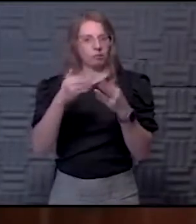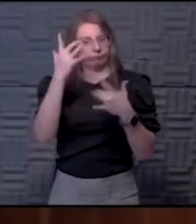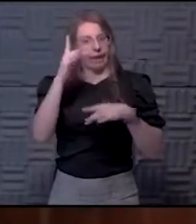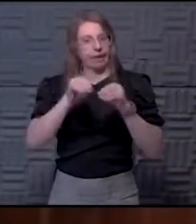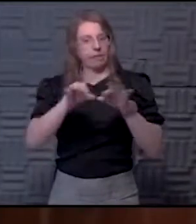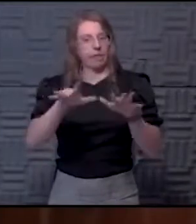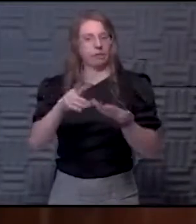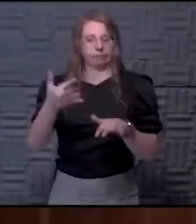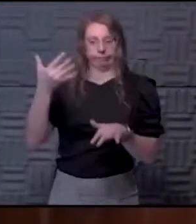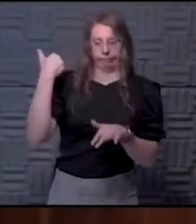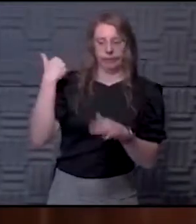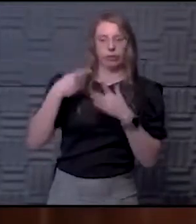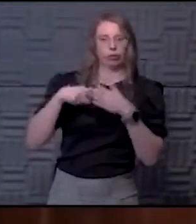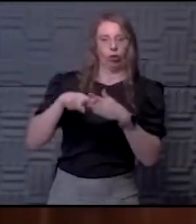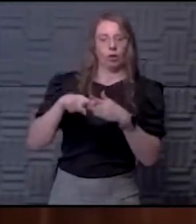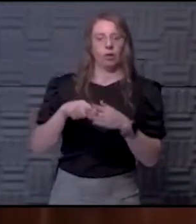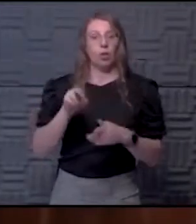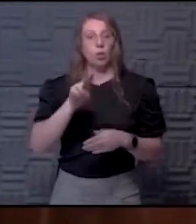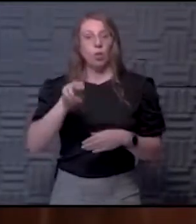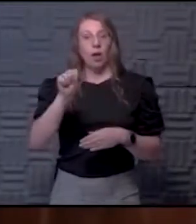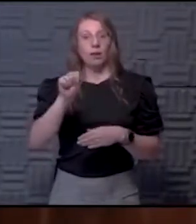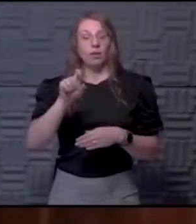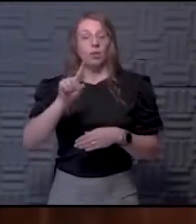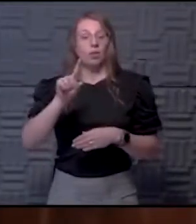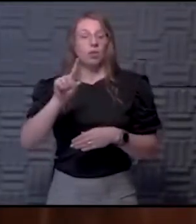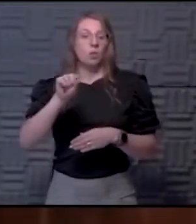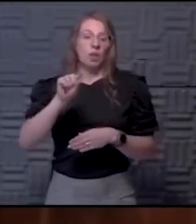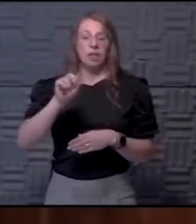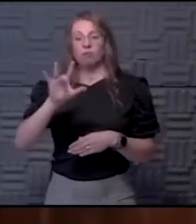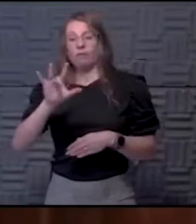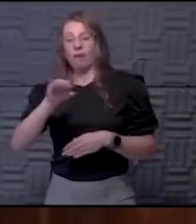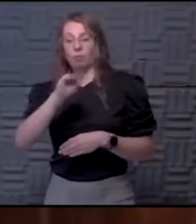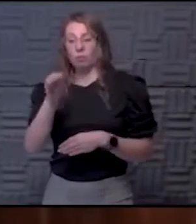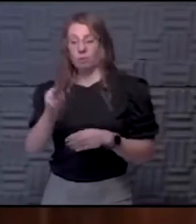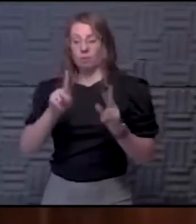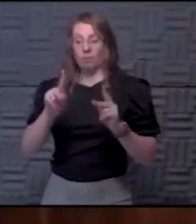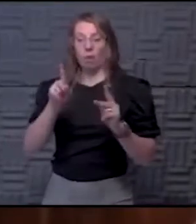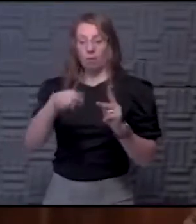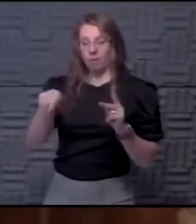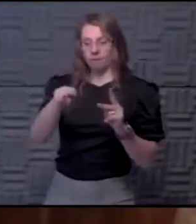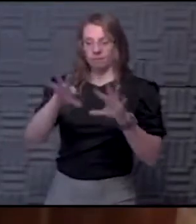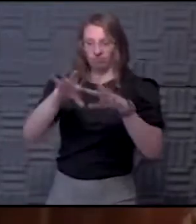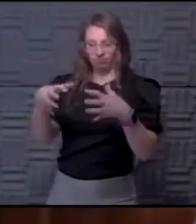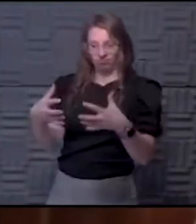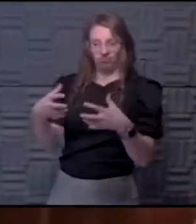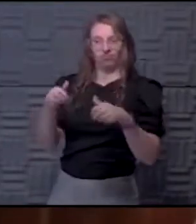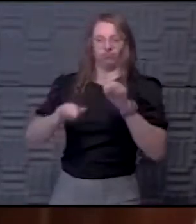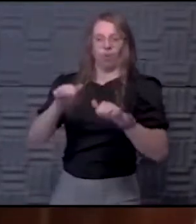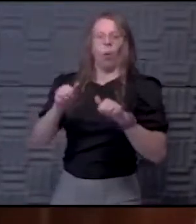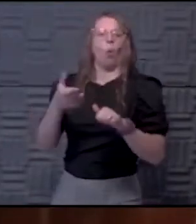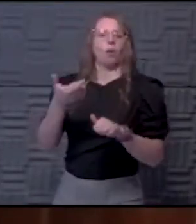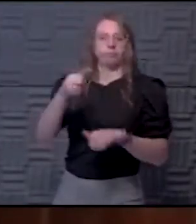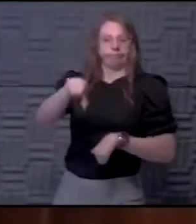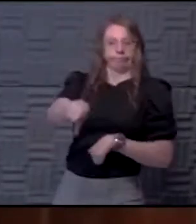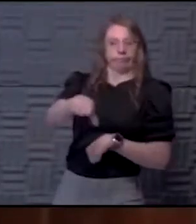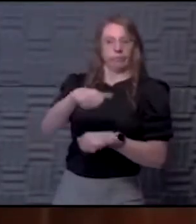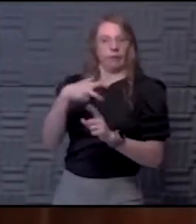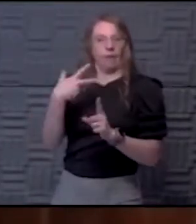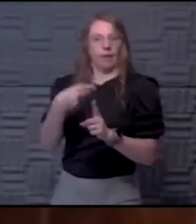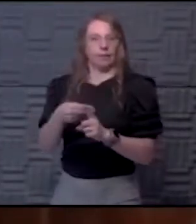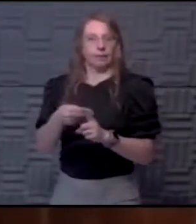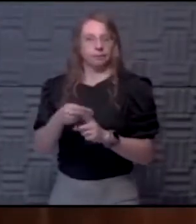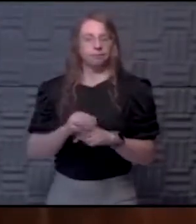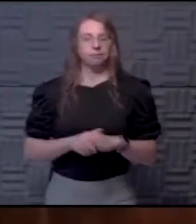the US the context where 20-25% of people are hesitant or rejecting vaccines. In other